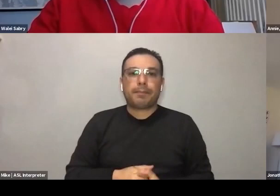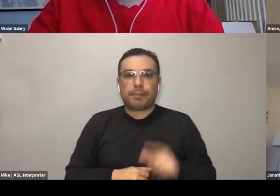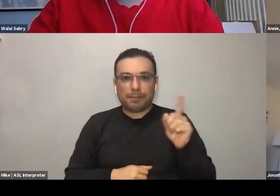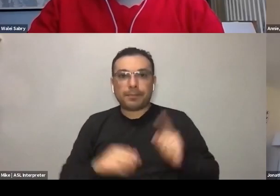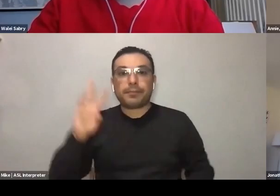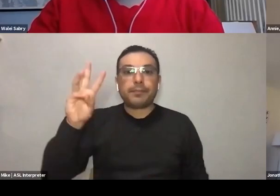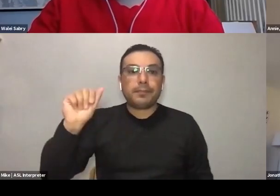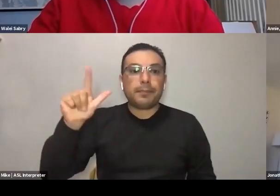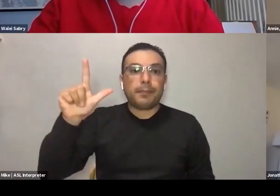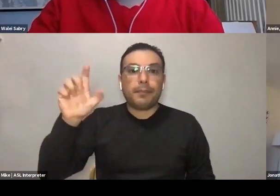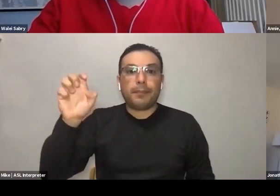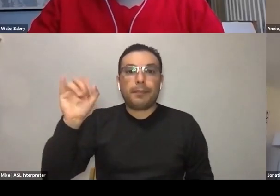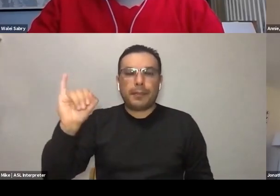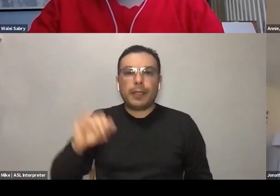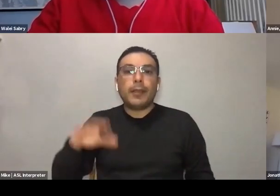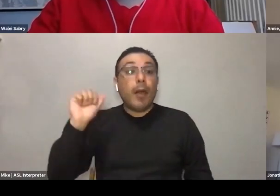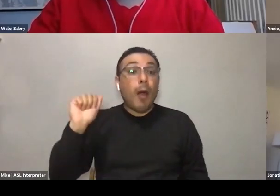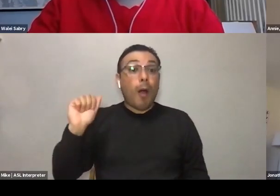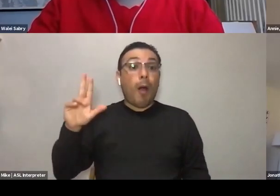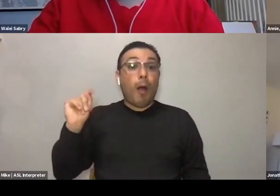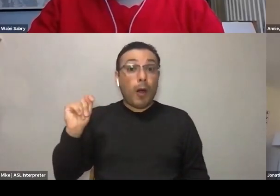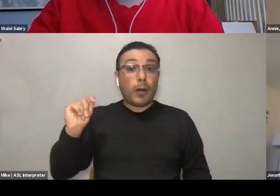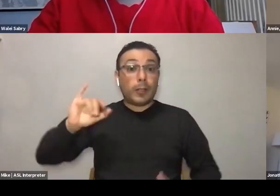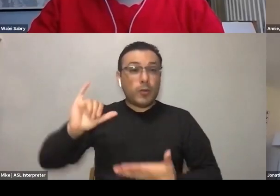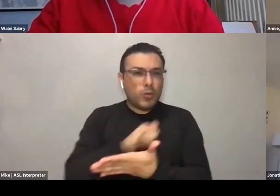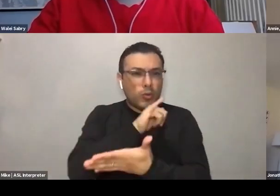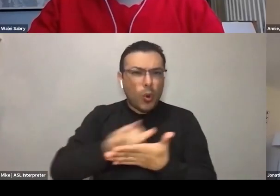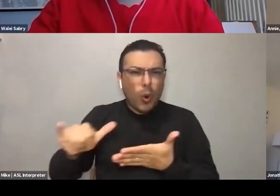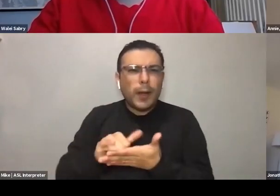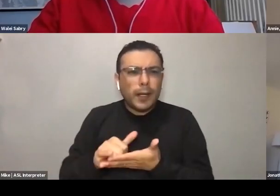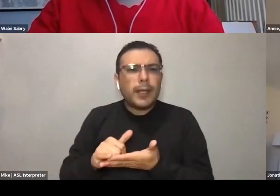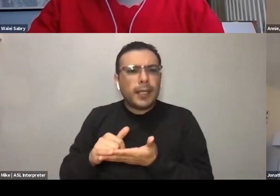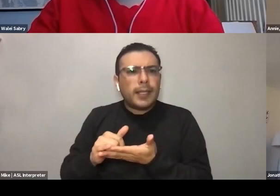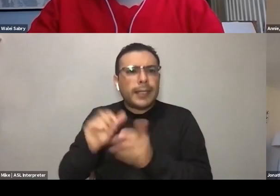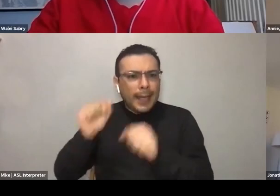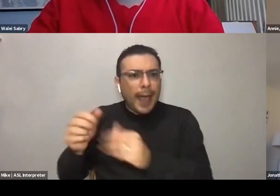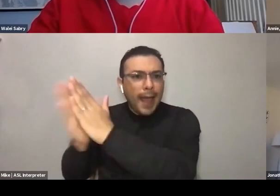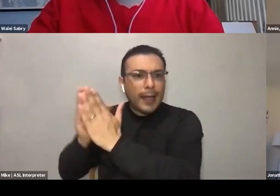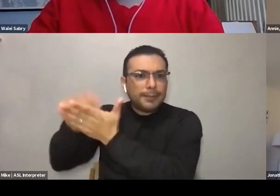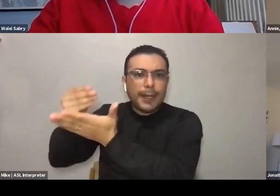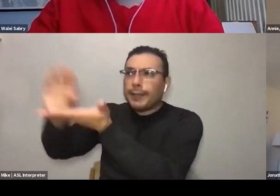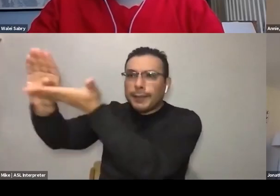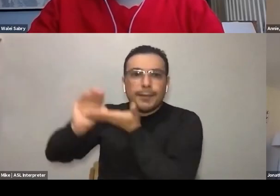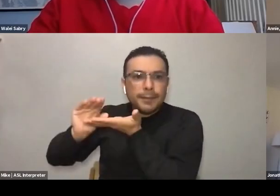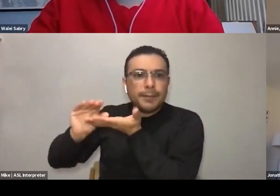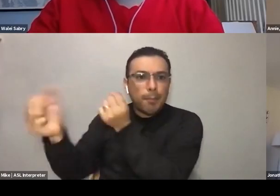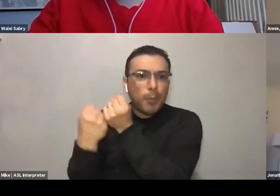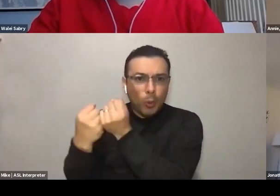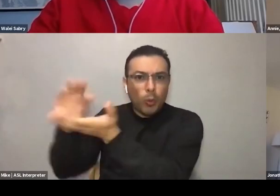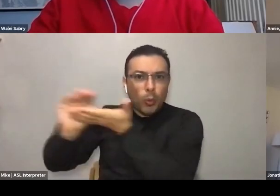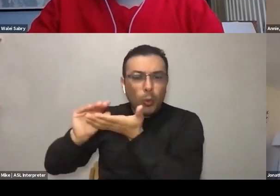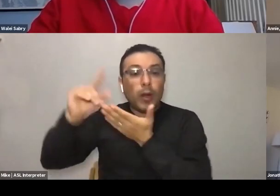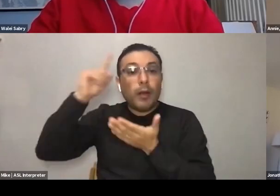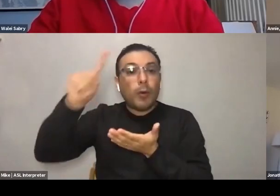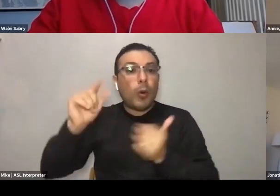does provide some funding for, I think, theater organizations in terms of